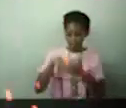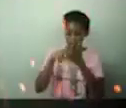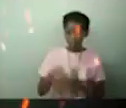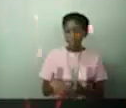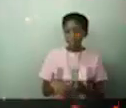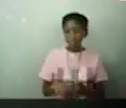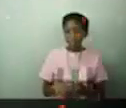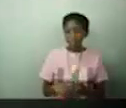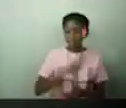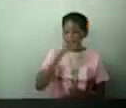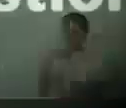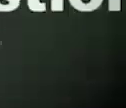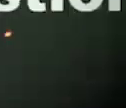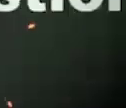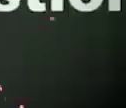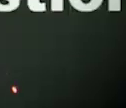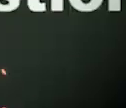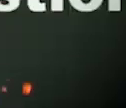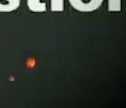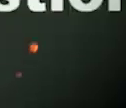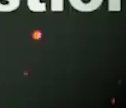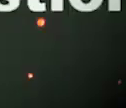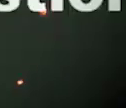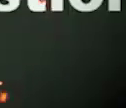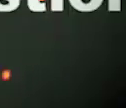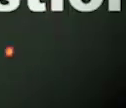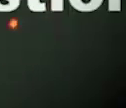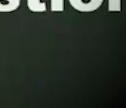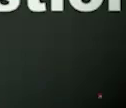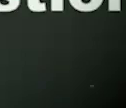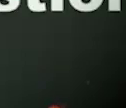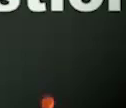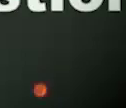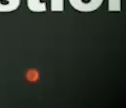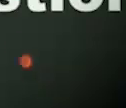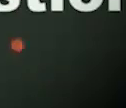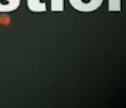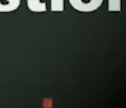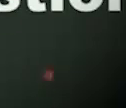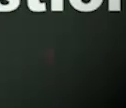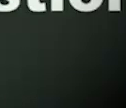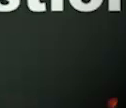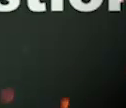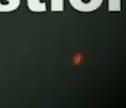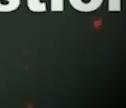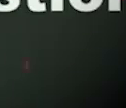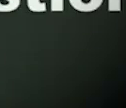Satan's attack with riches, sexual immorality, with power, with